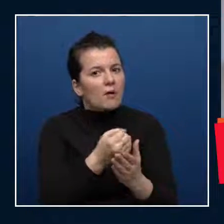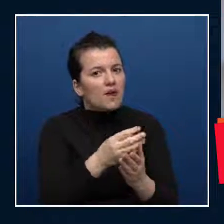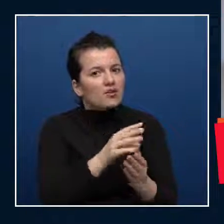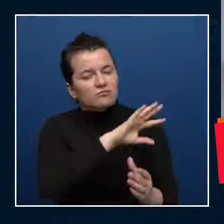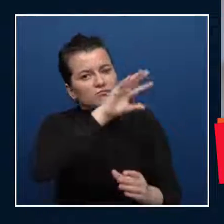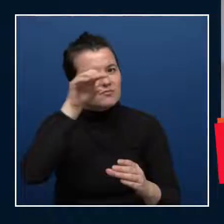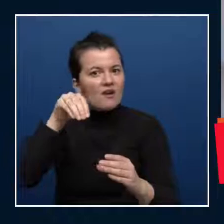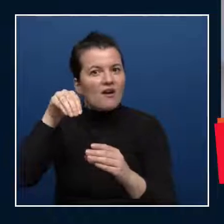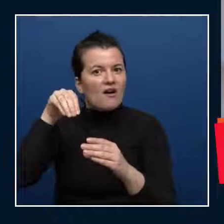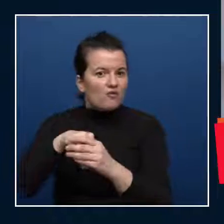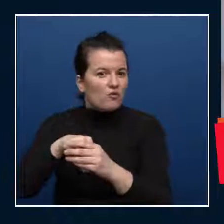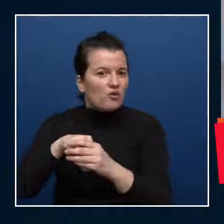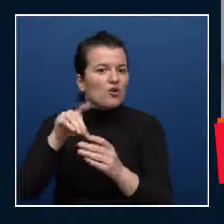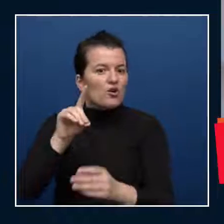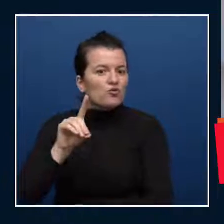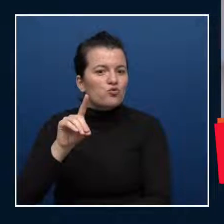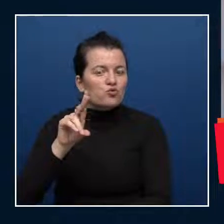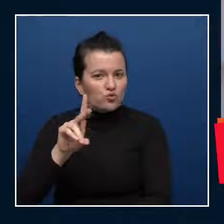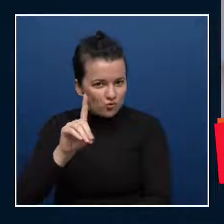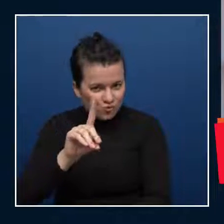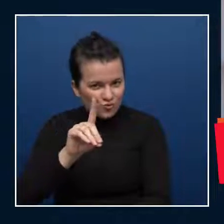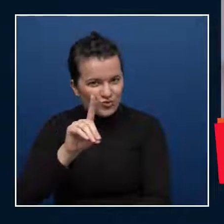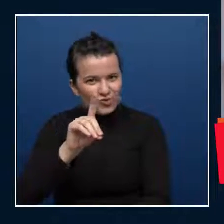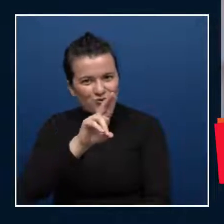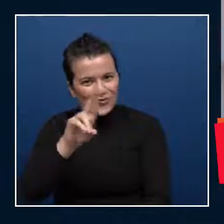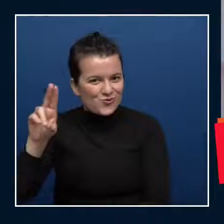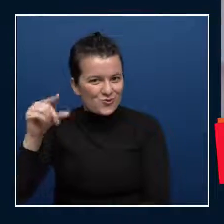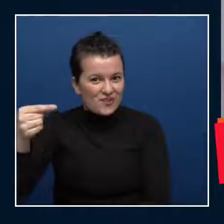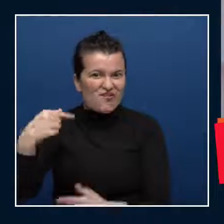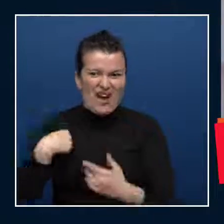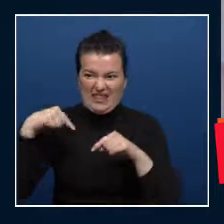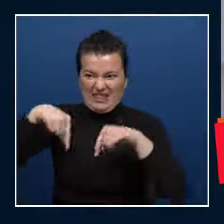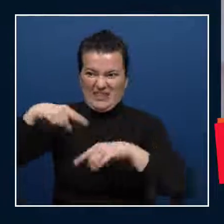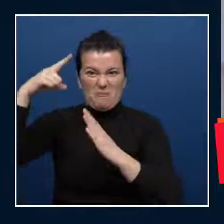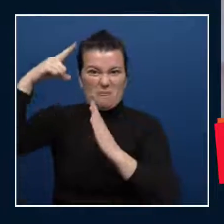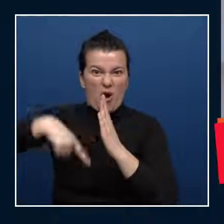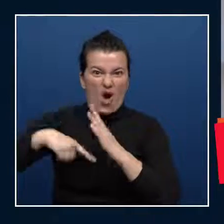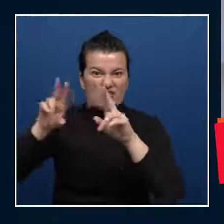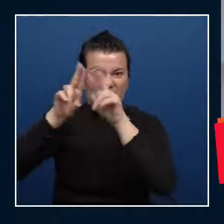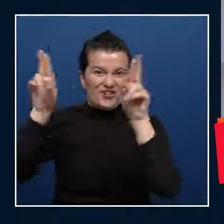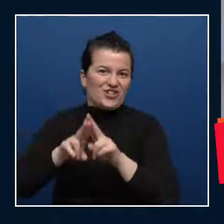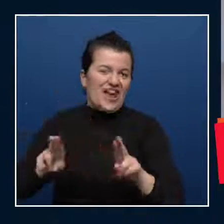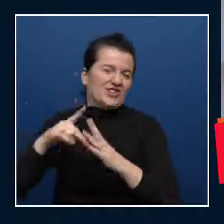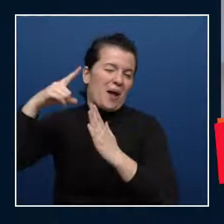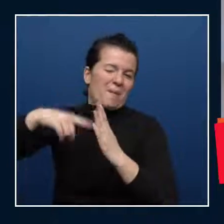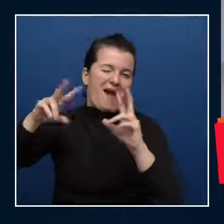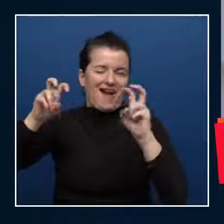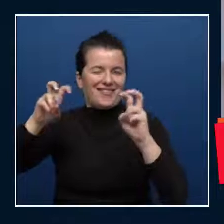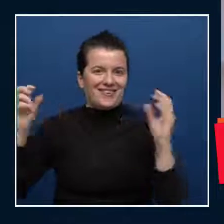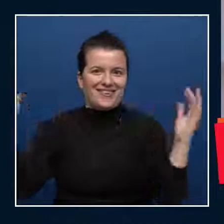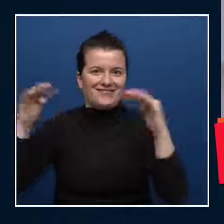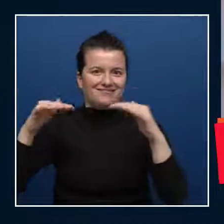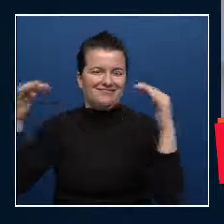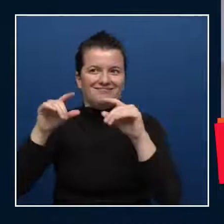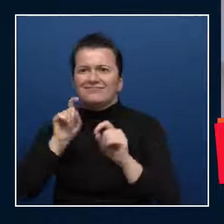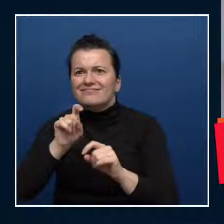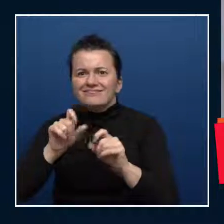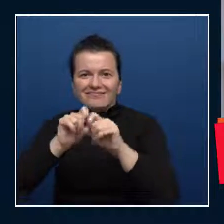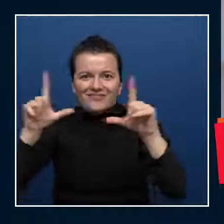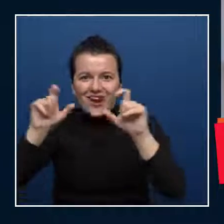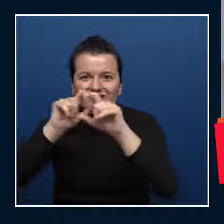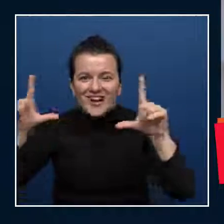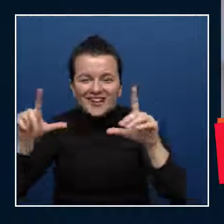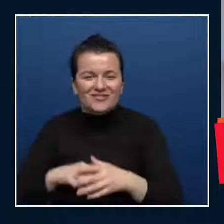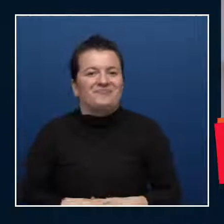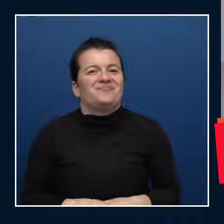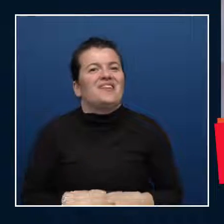in this month. We might need it now. Yeah, so thanks, Sarah, for this great session. And also